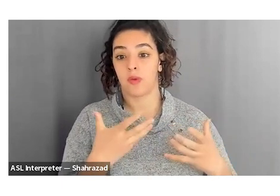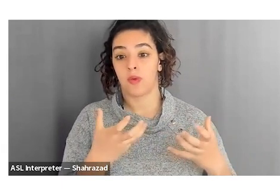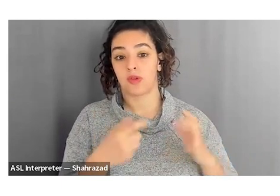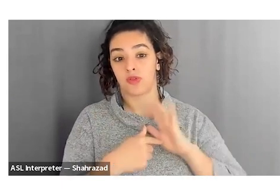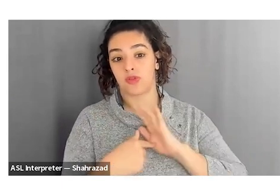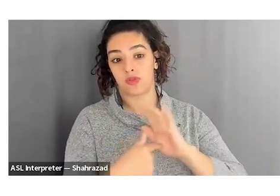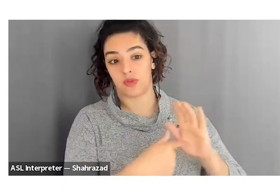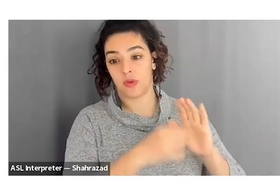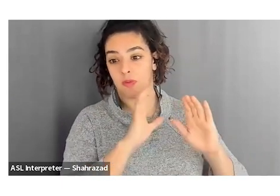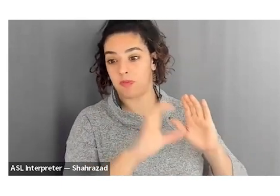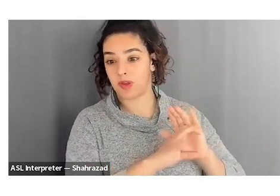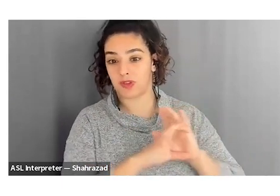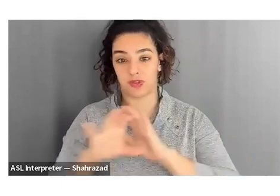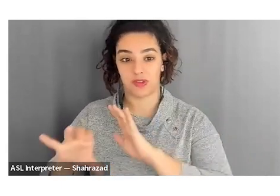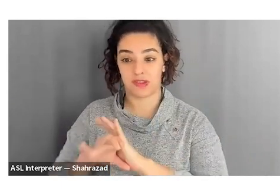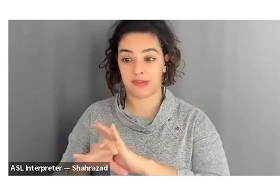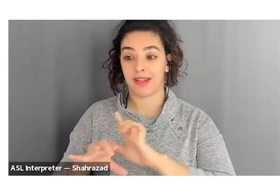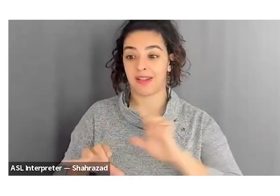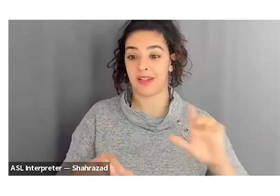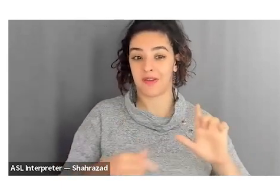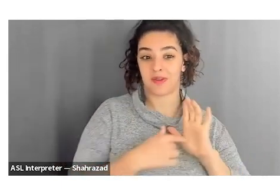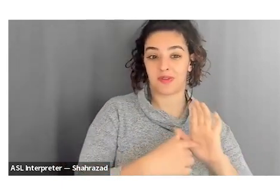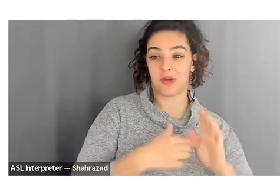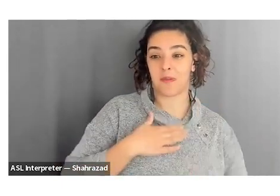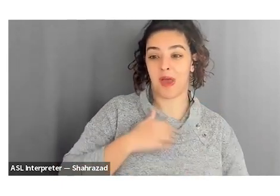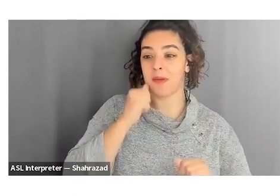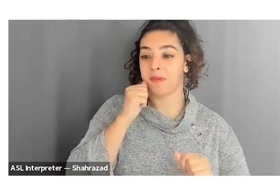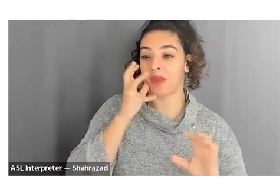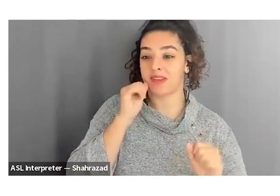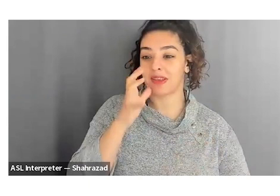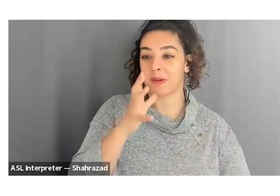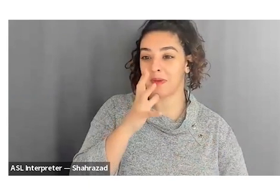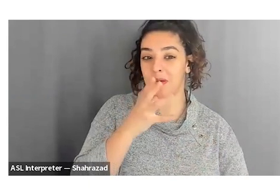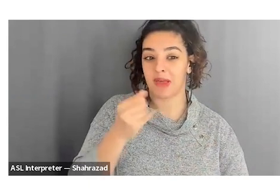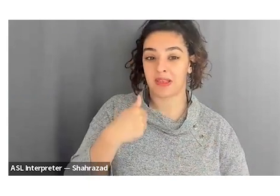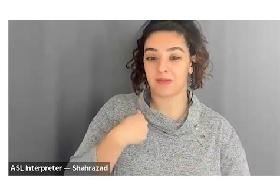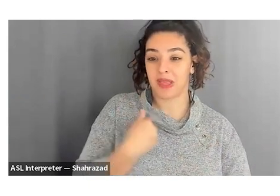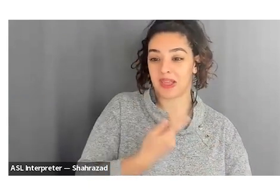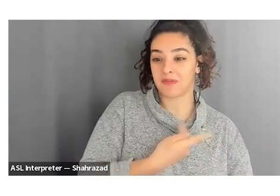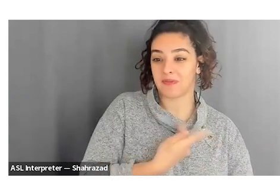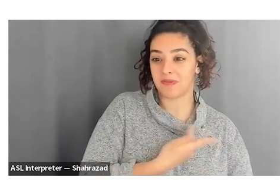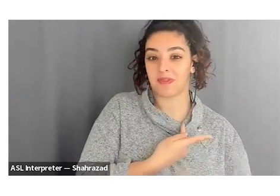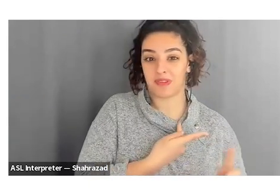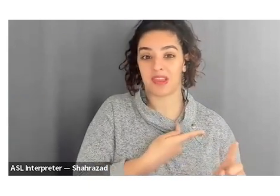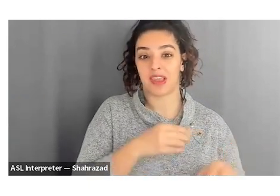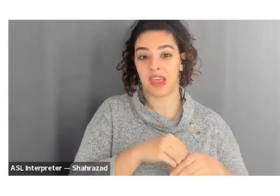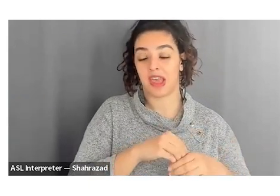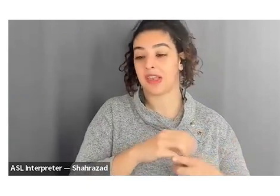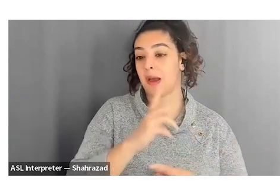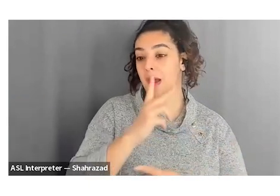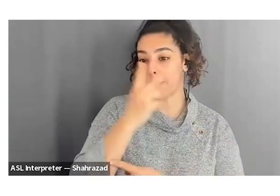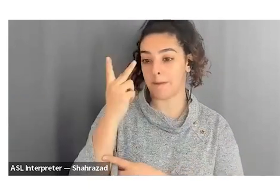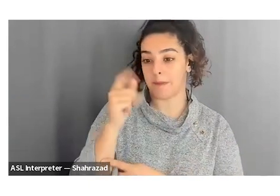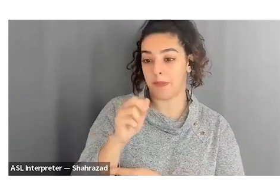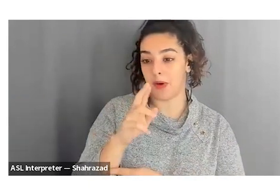have a picture of my amazing mama and myself a few years ago at the Olympic Park here in London. And I have